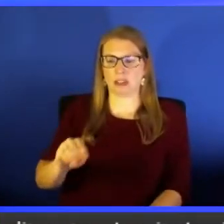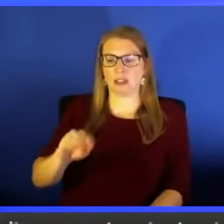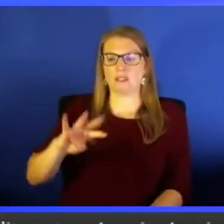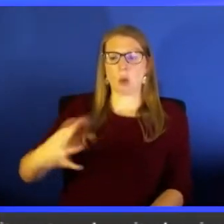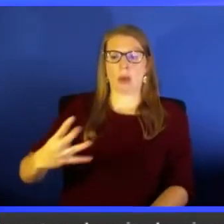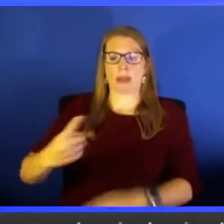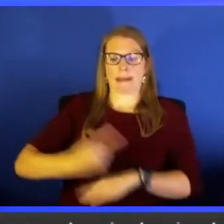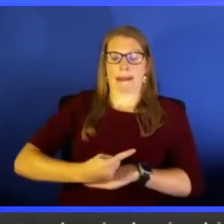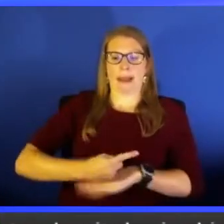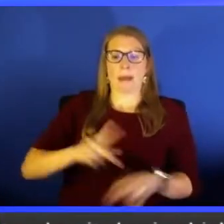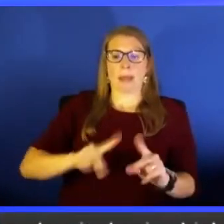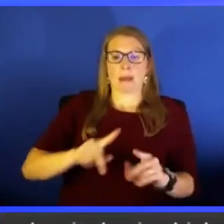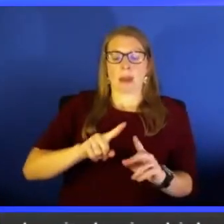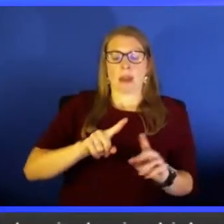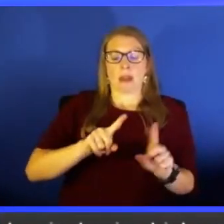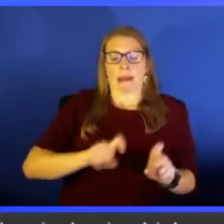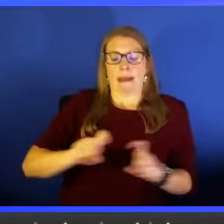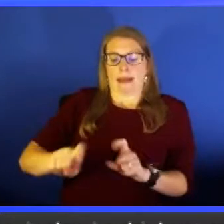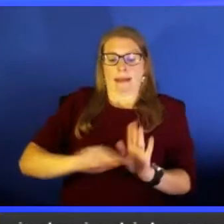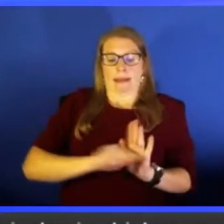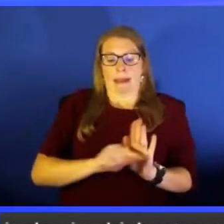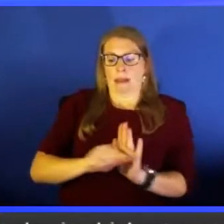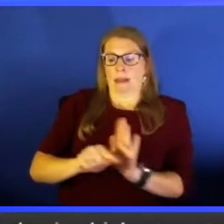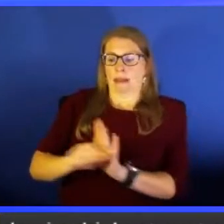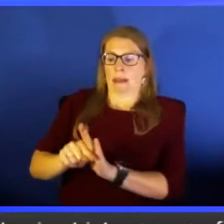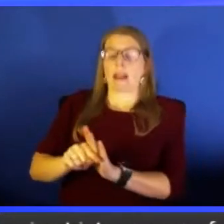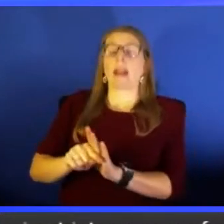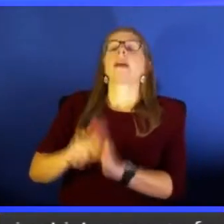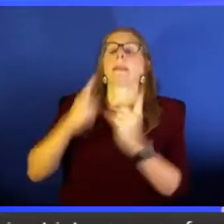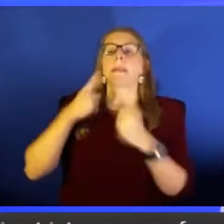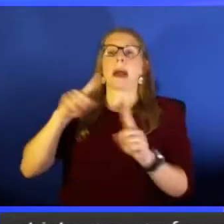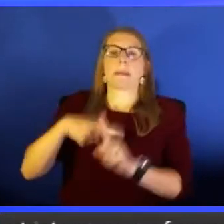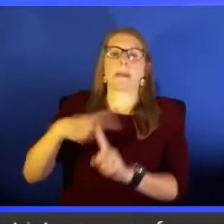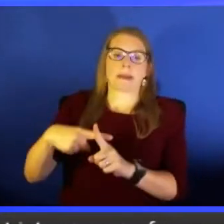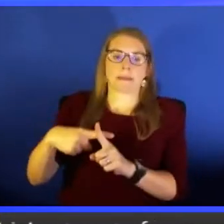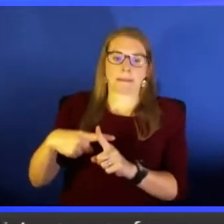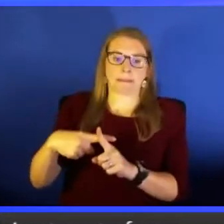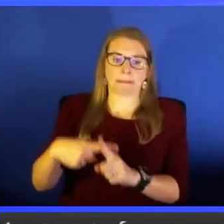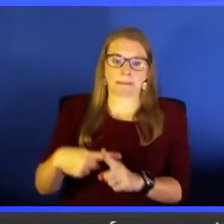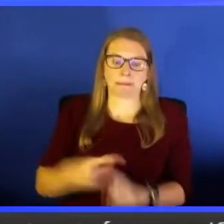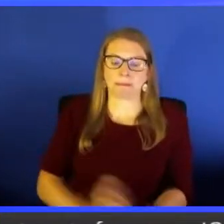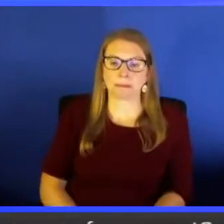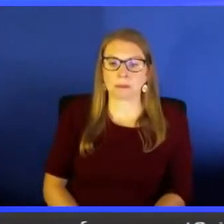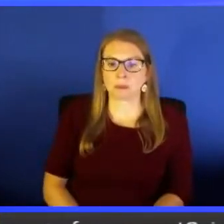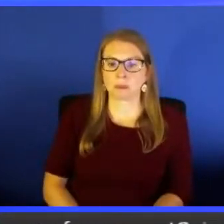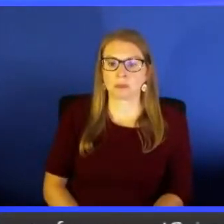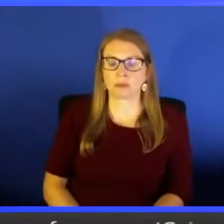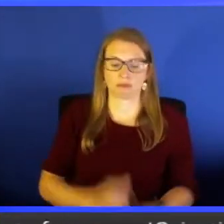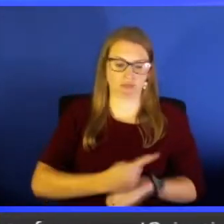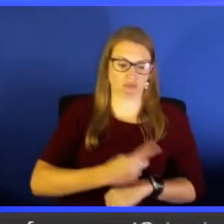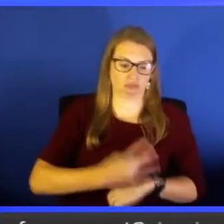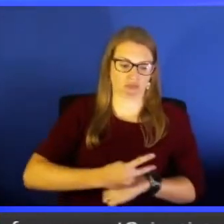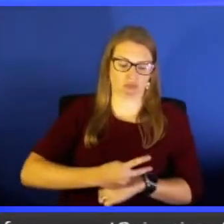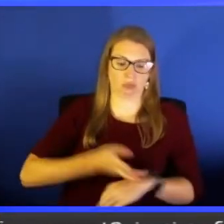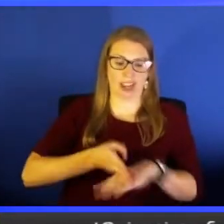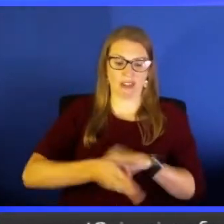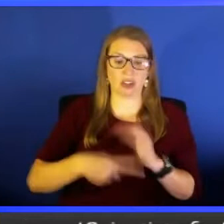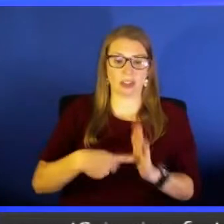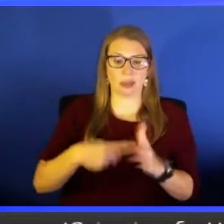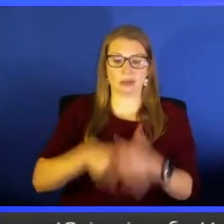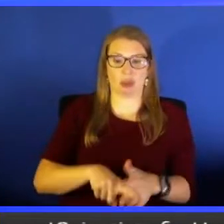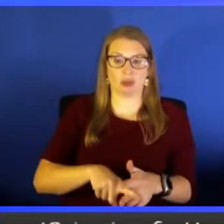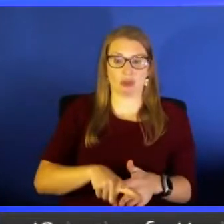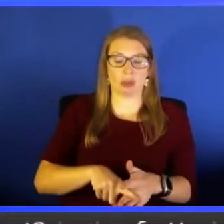were testing negative. And as they went on for those first couple days after symptoms started,